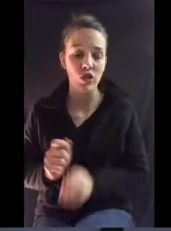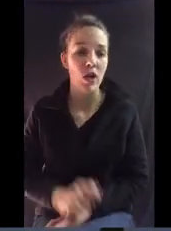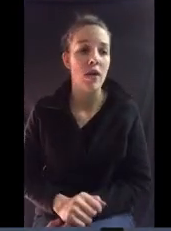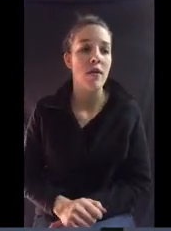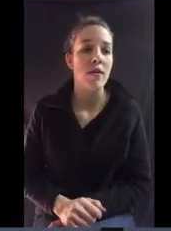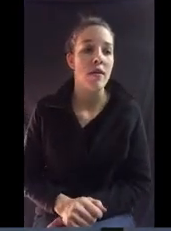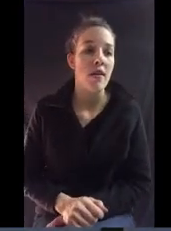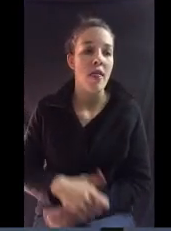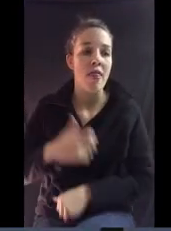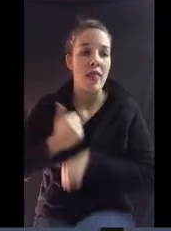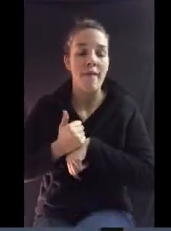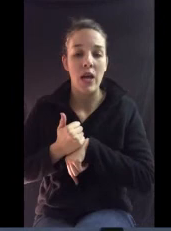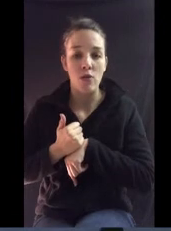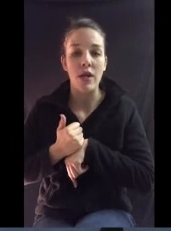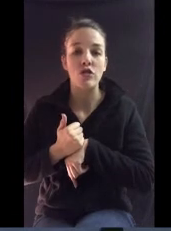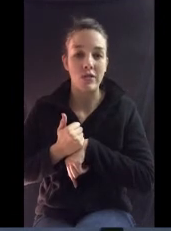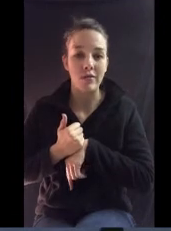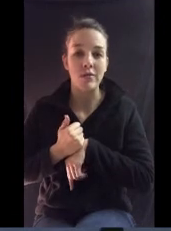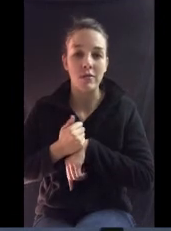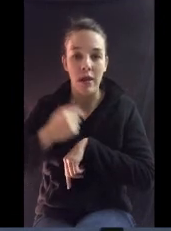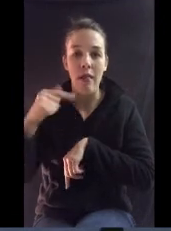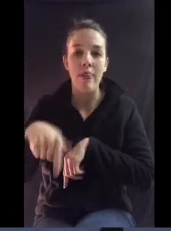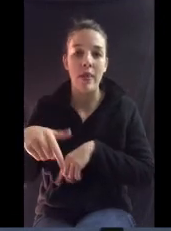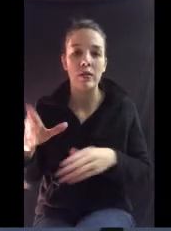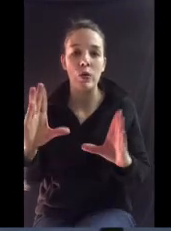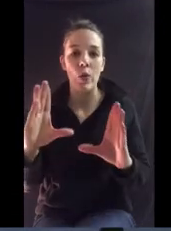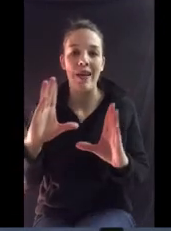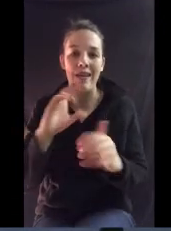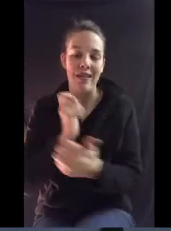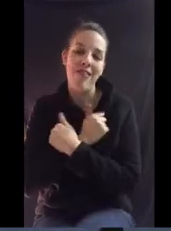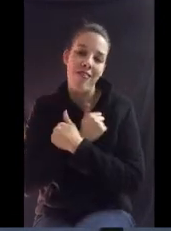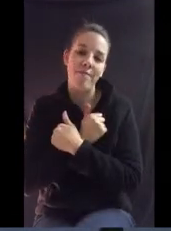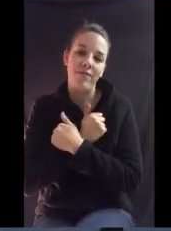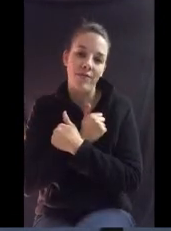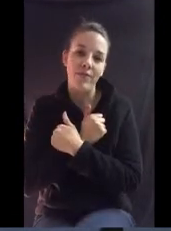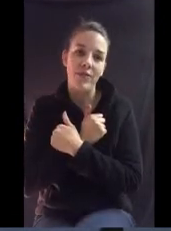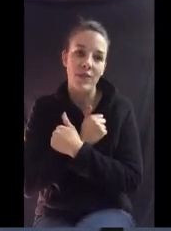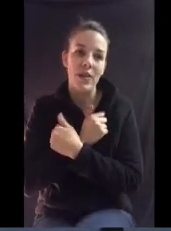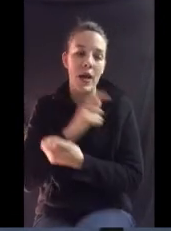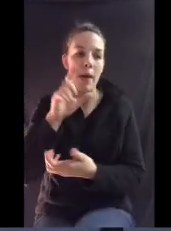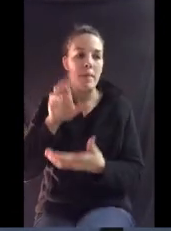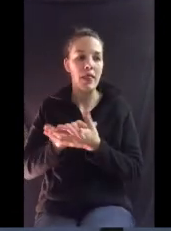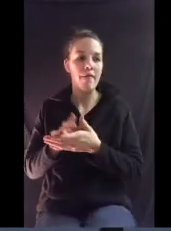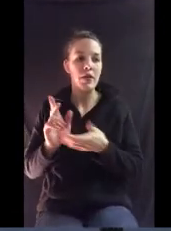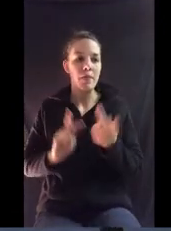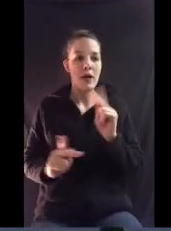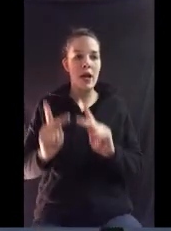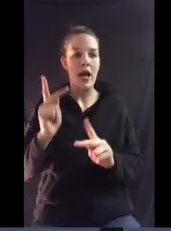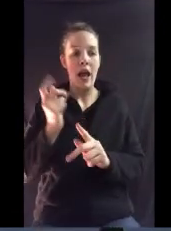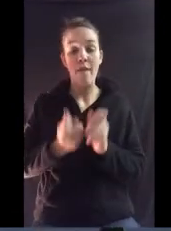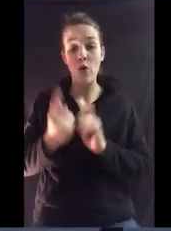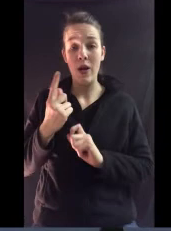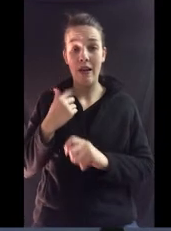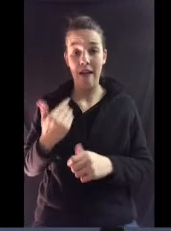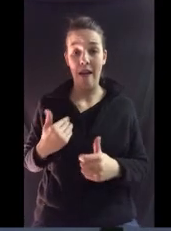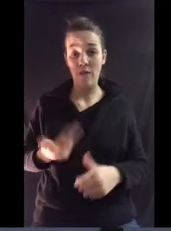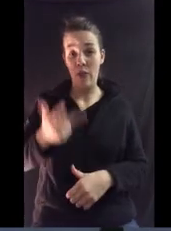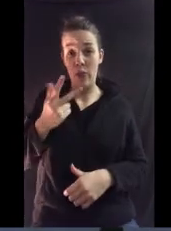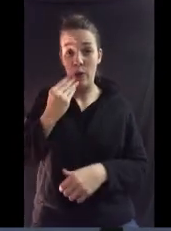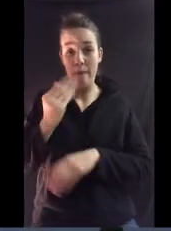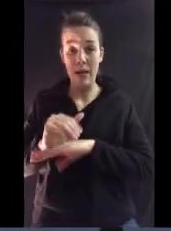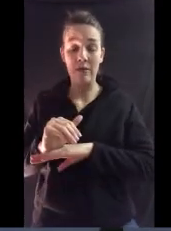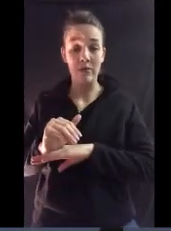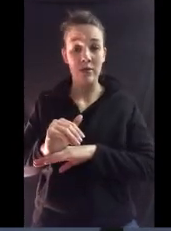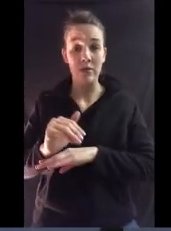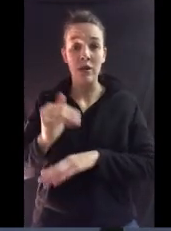retaliation. The foundation of this way is love. I believe that peoples